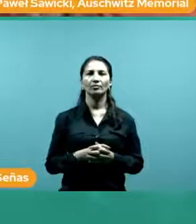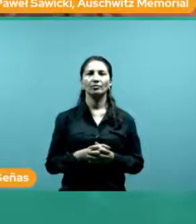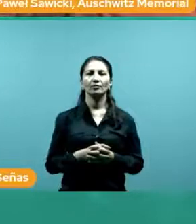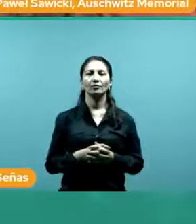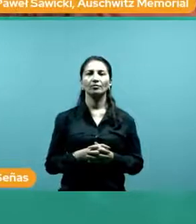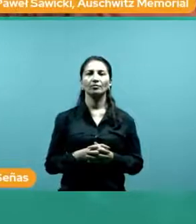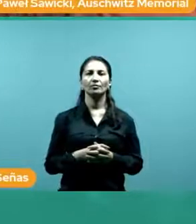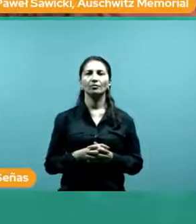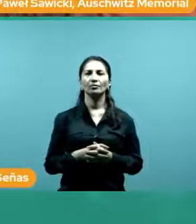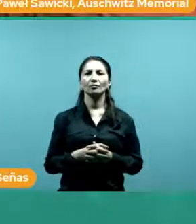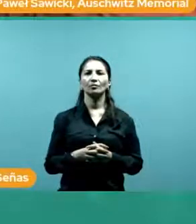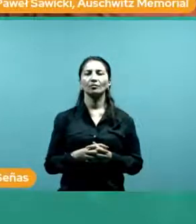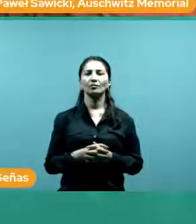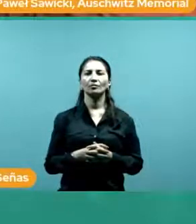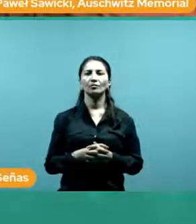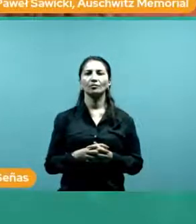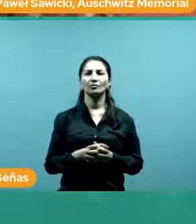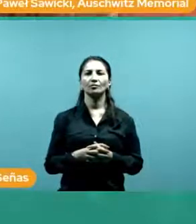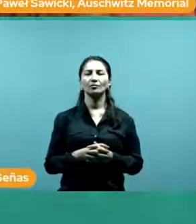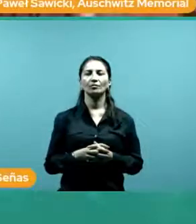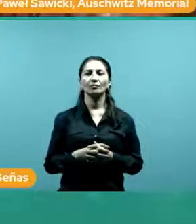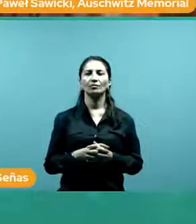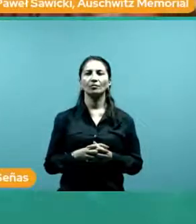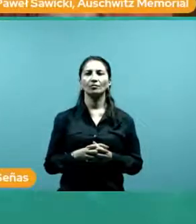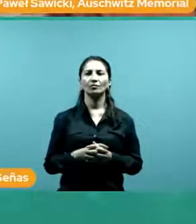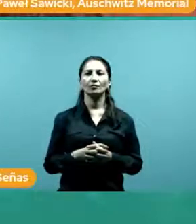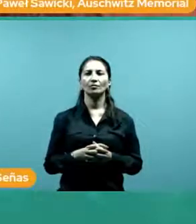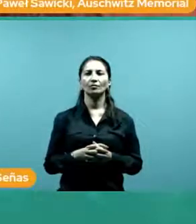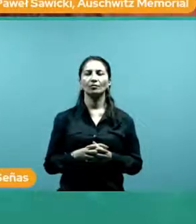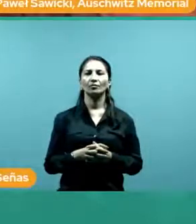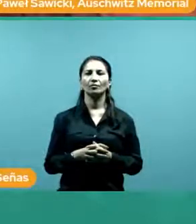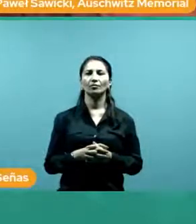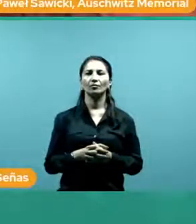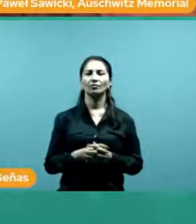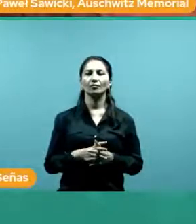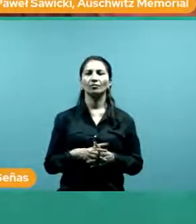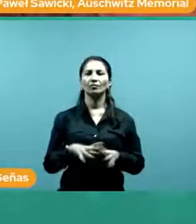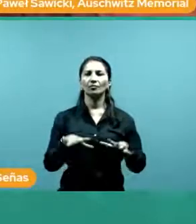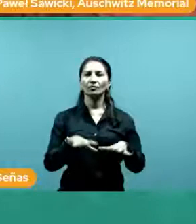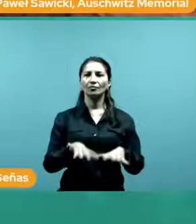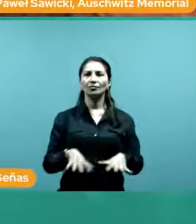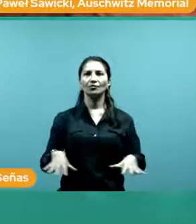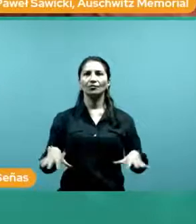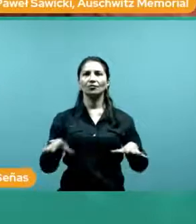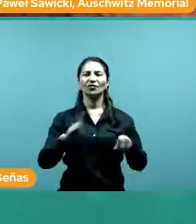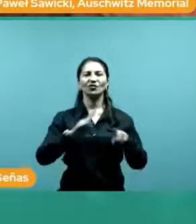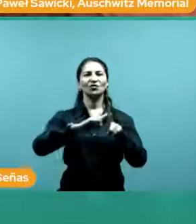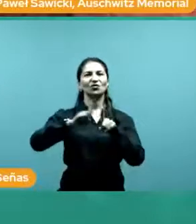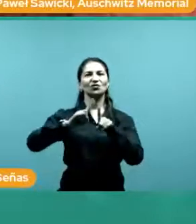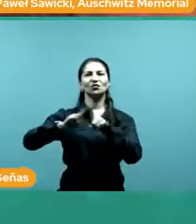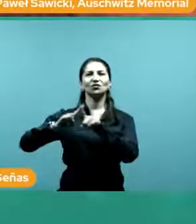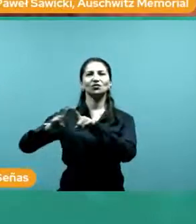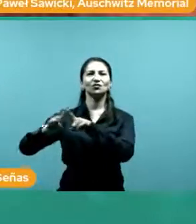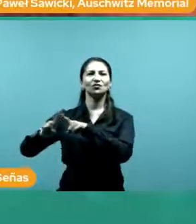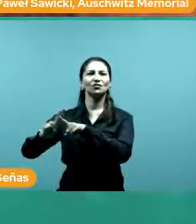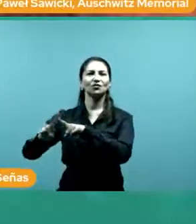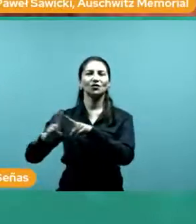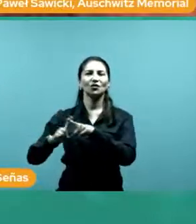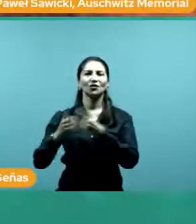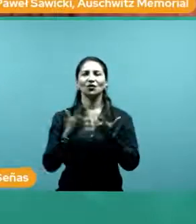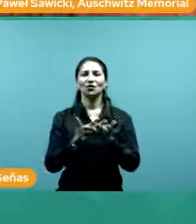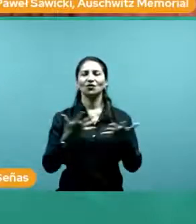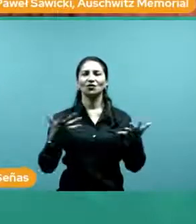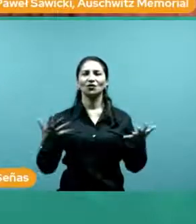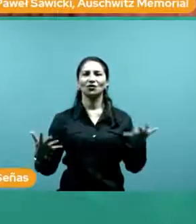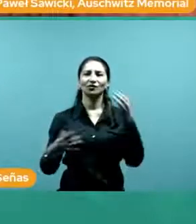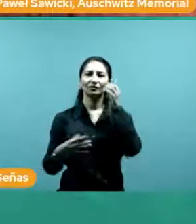over 800 original objects and impressive curation by the international group of experts, we are showing the story